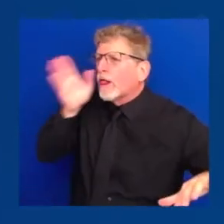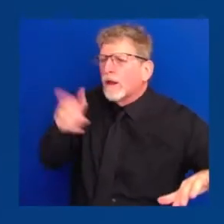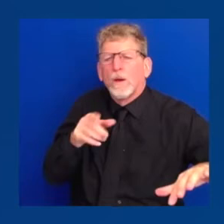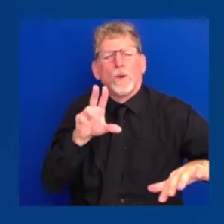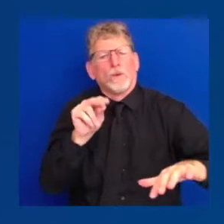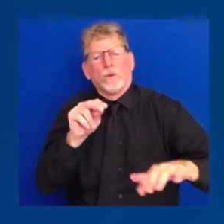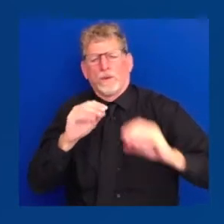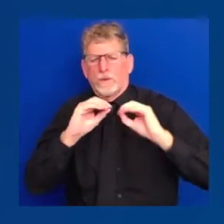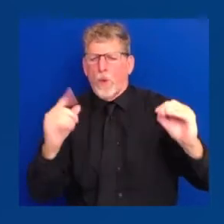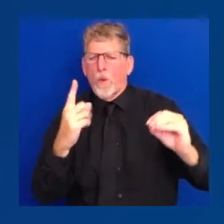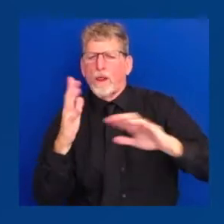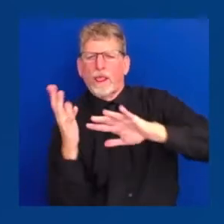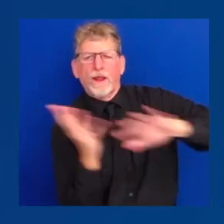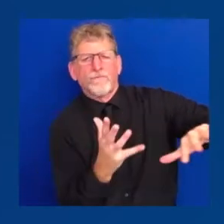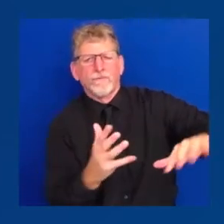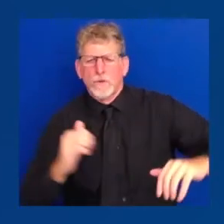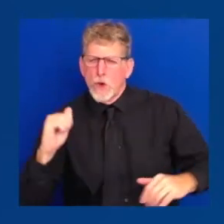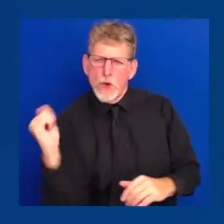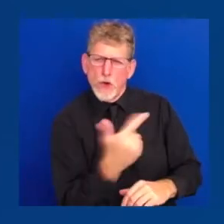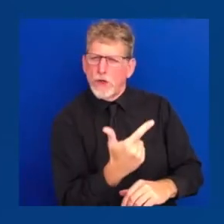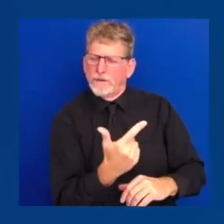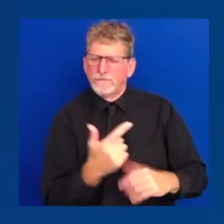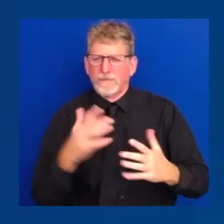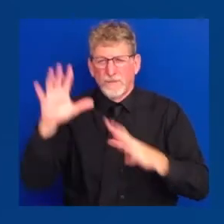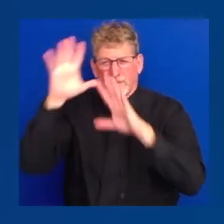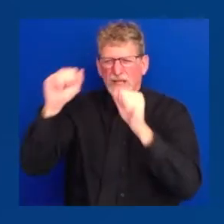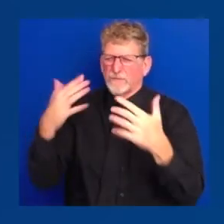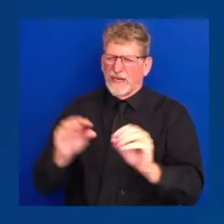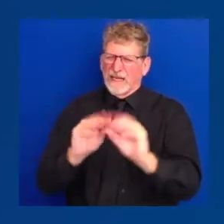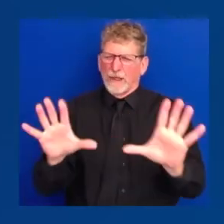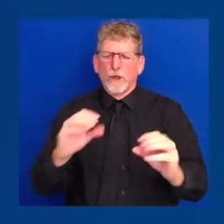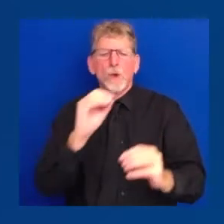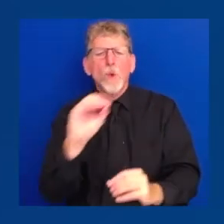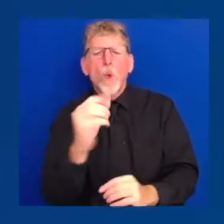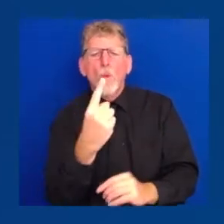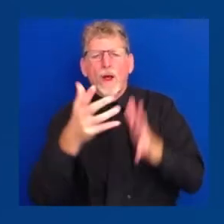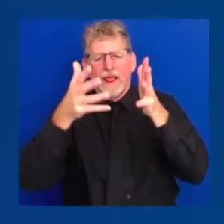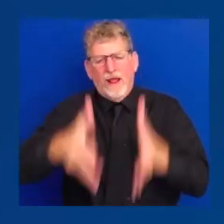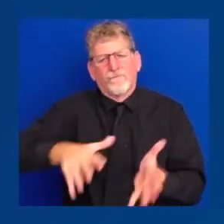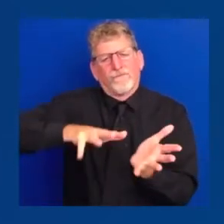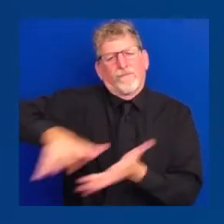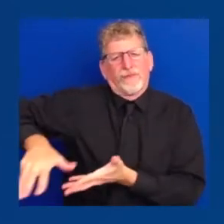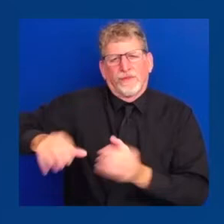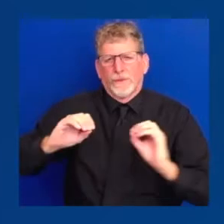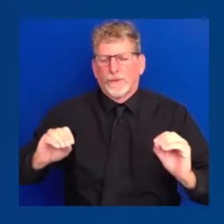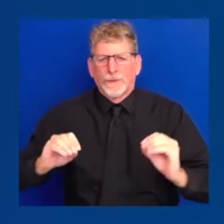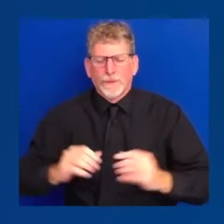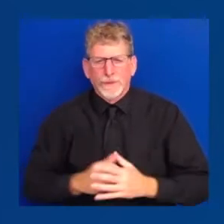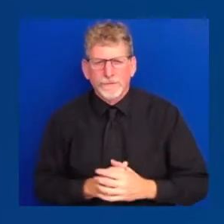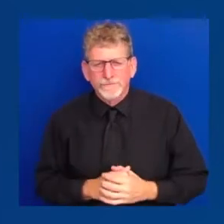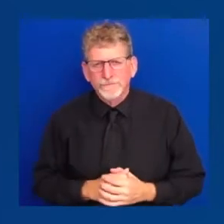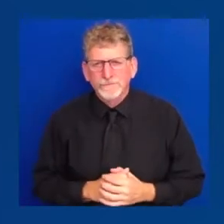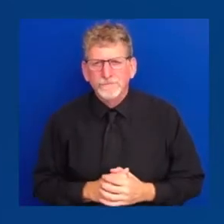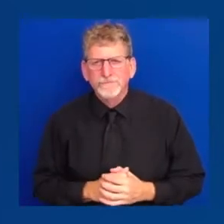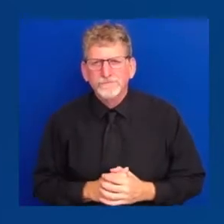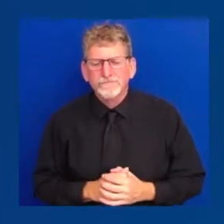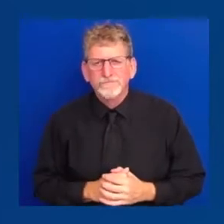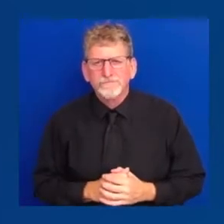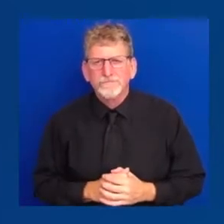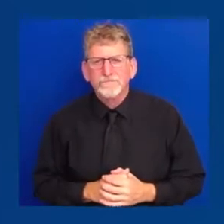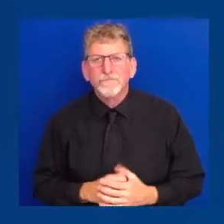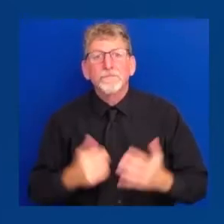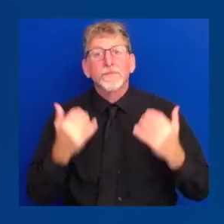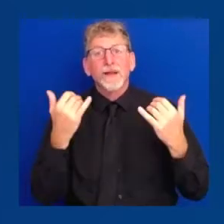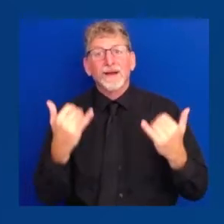Jeff. Well, thank you, Secretary. Now moving to the second goal of the President's plan, preparing for any